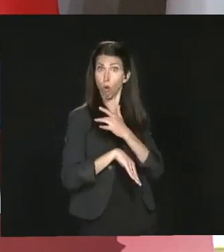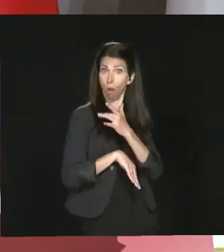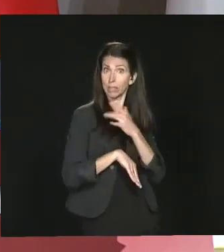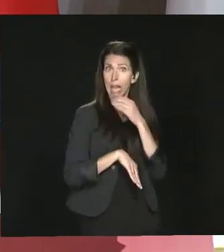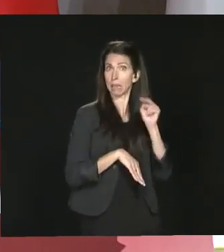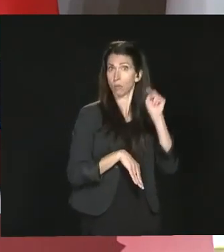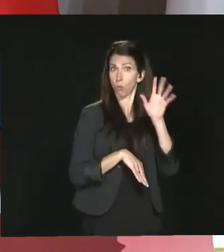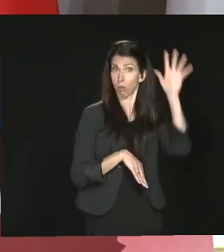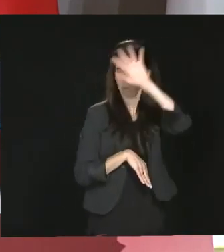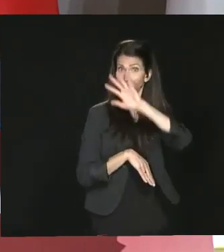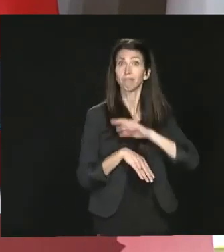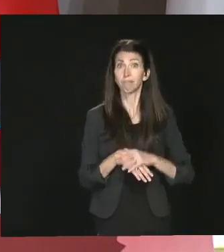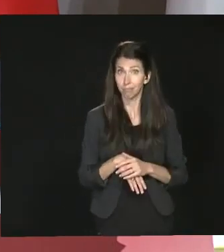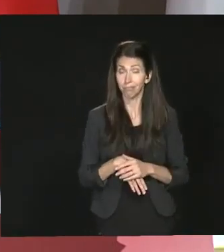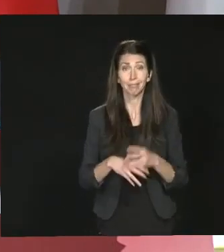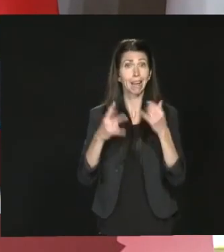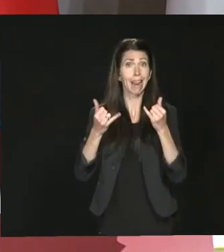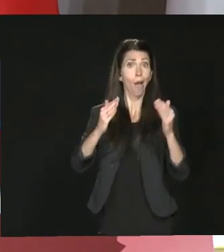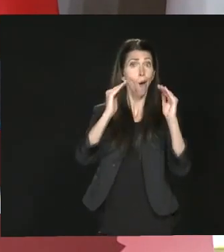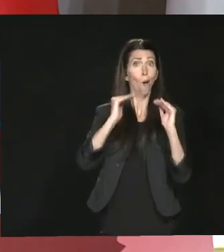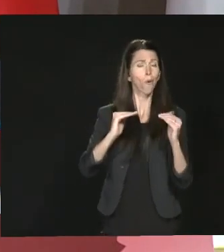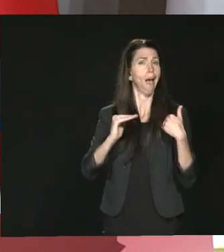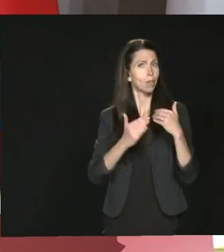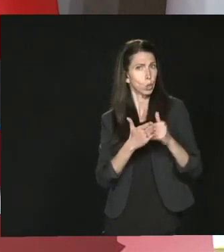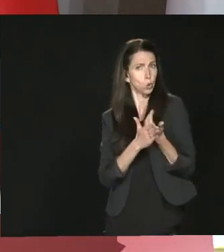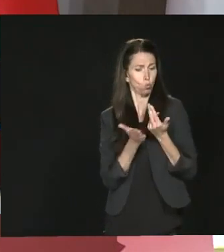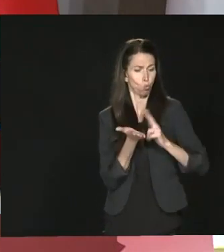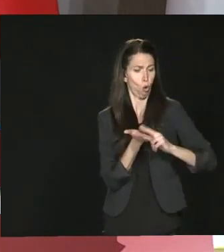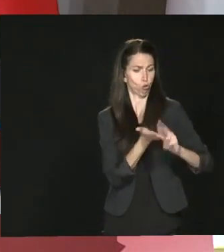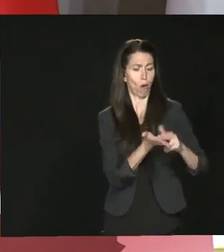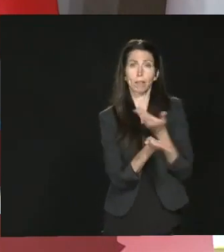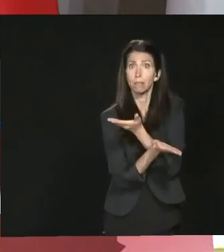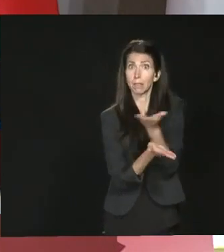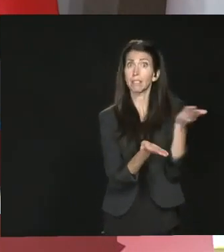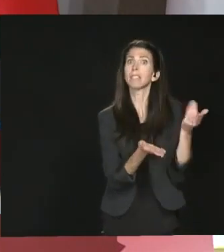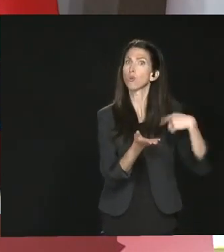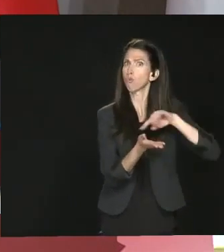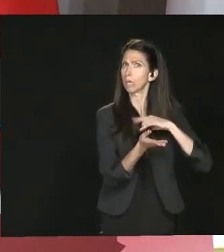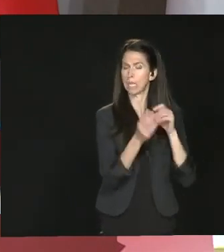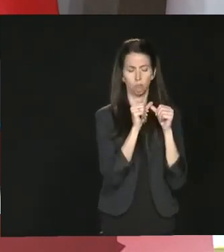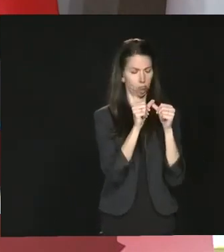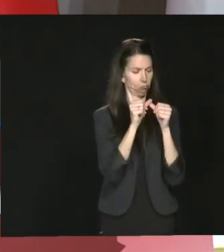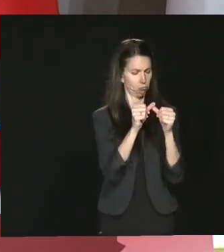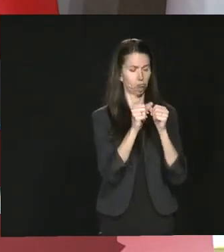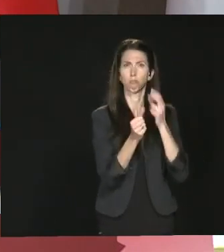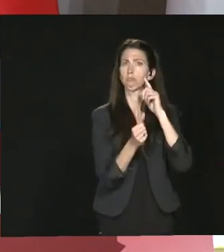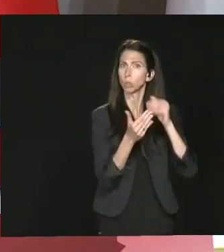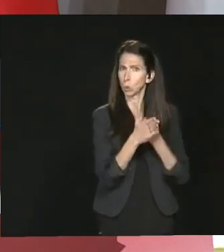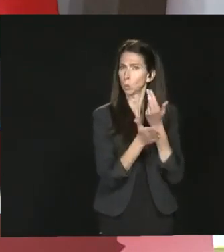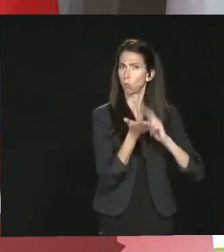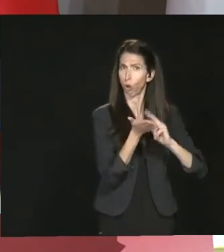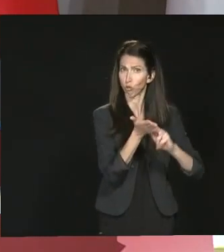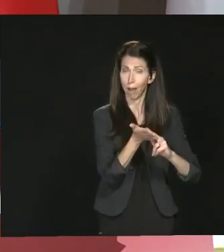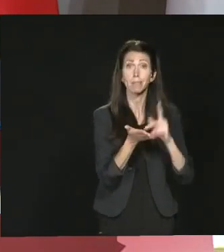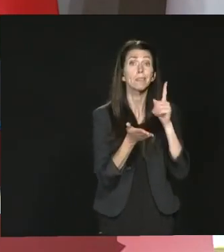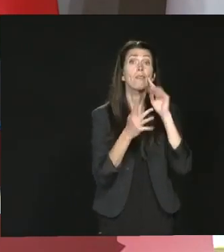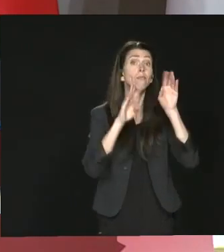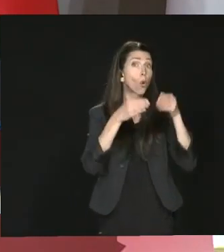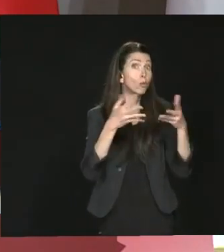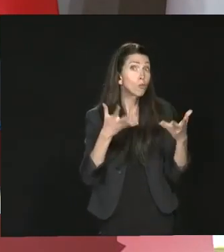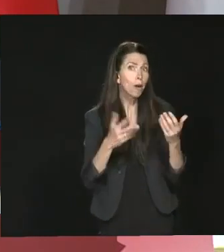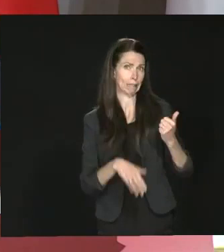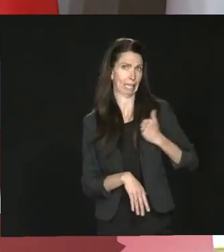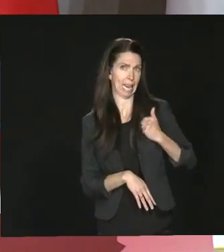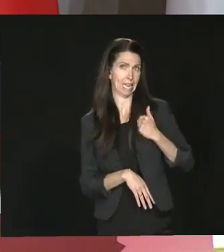contracts. We continue to sign new contracts, focusing on domestic manufacturers, tapping into the